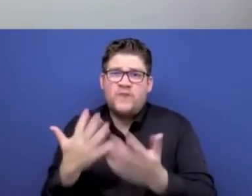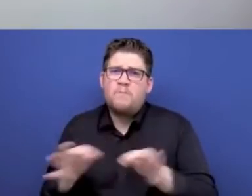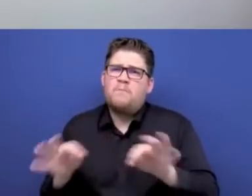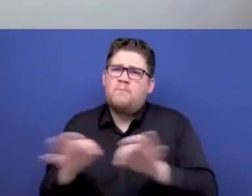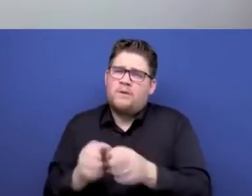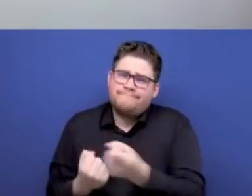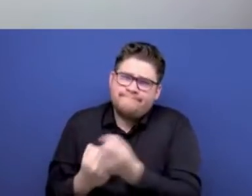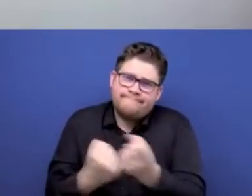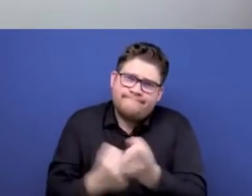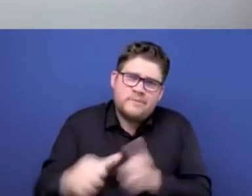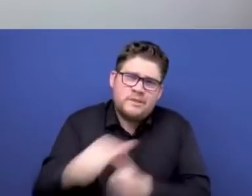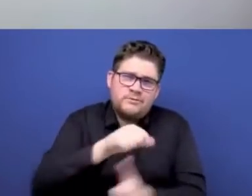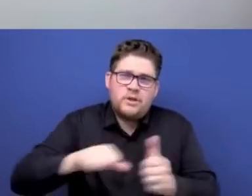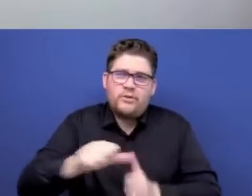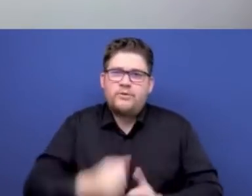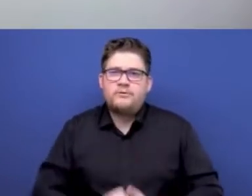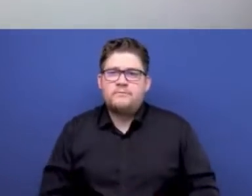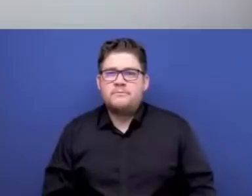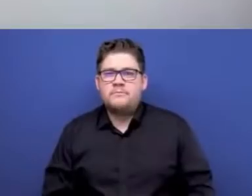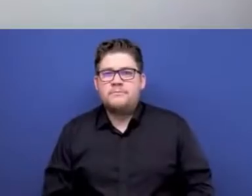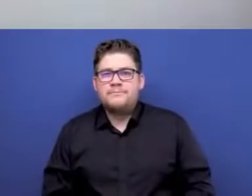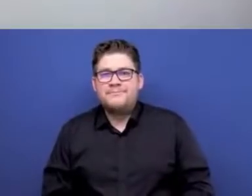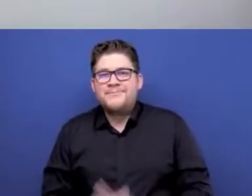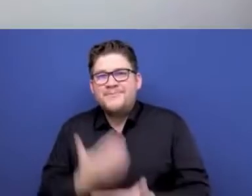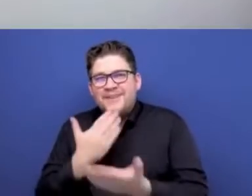days. Thank you very much.